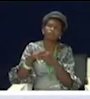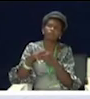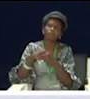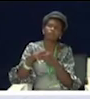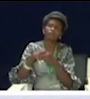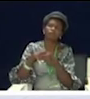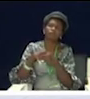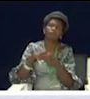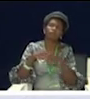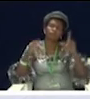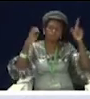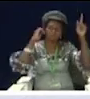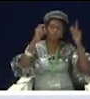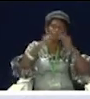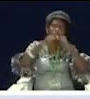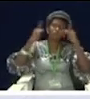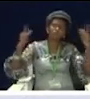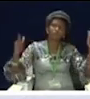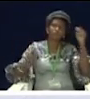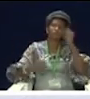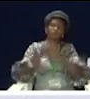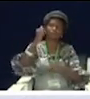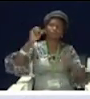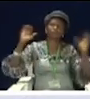His greatest celebration